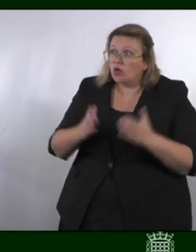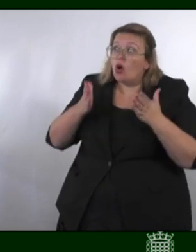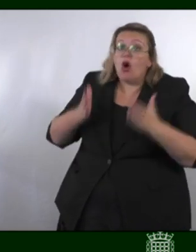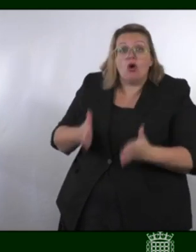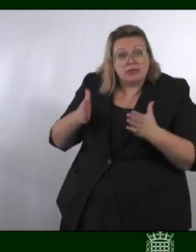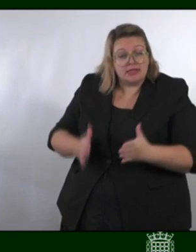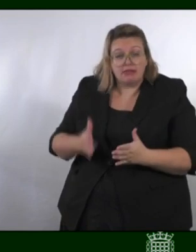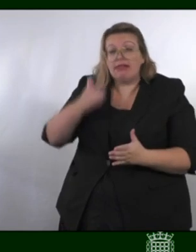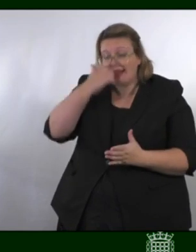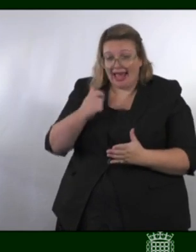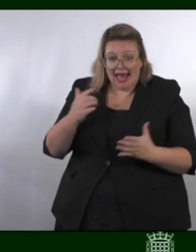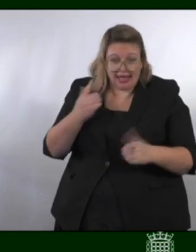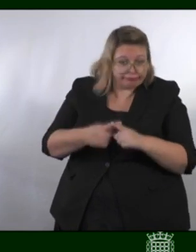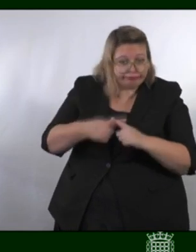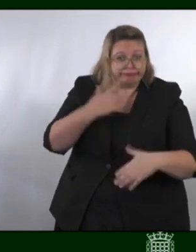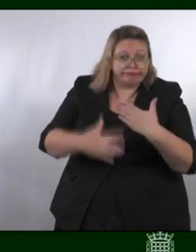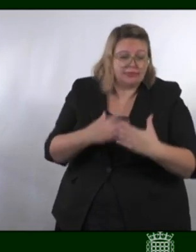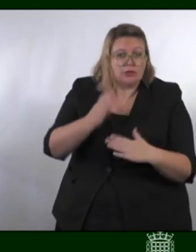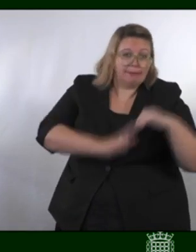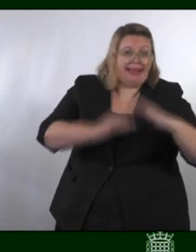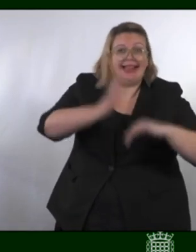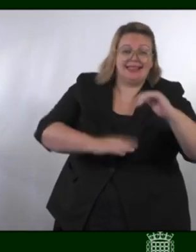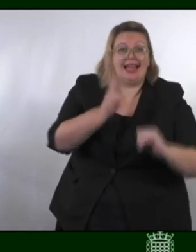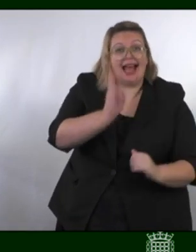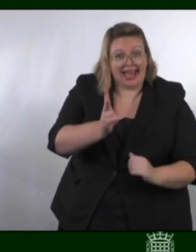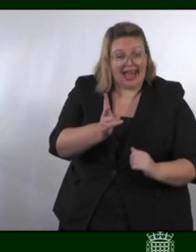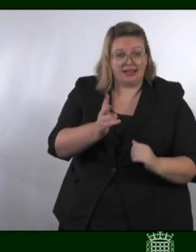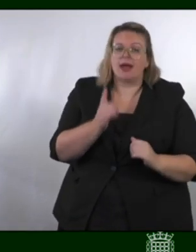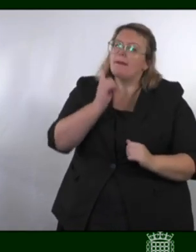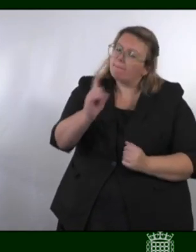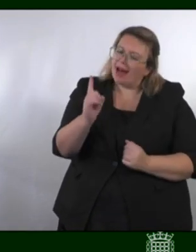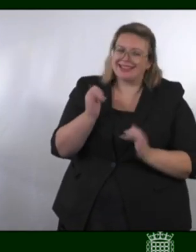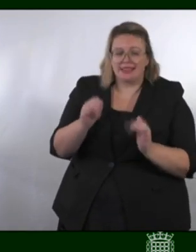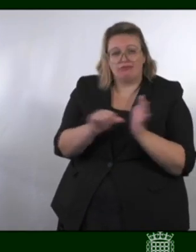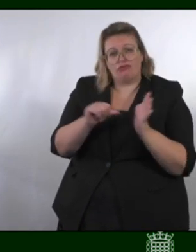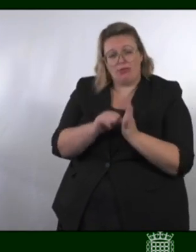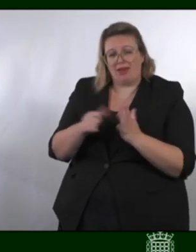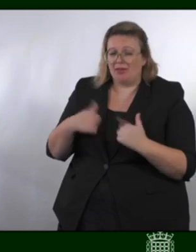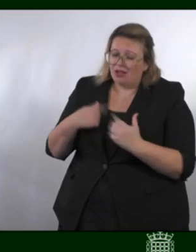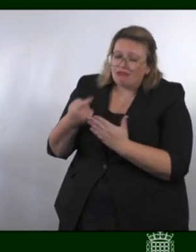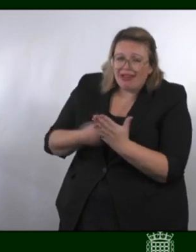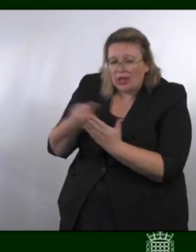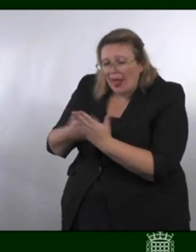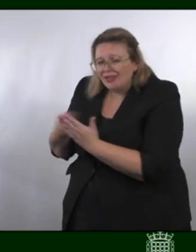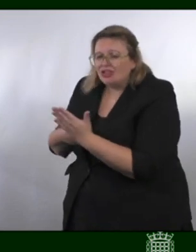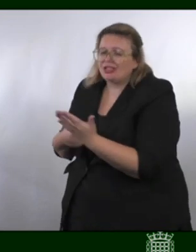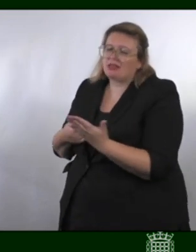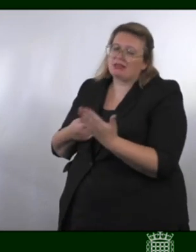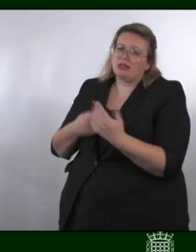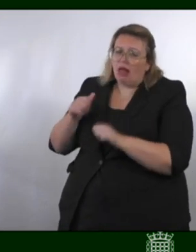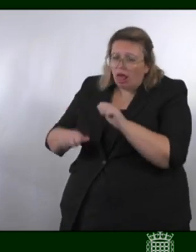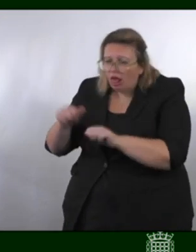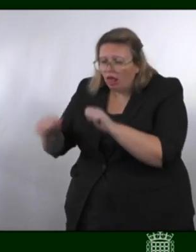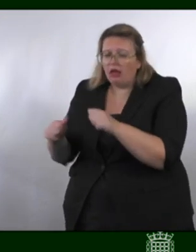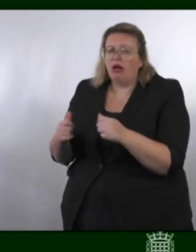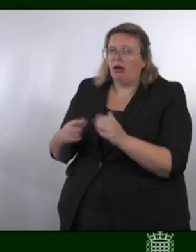its rebuild, but only if the time taken for regulatory clearances at NHS improvement are dramatically shortened. Will